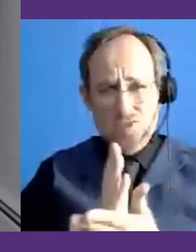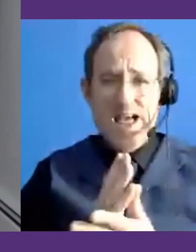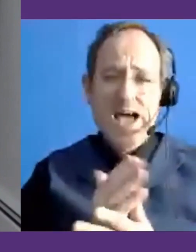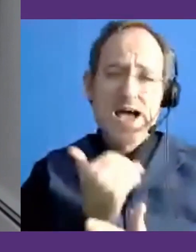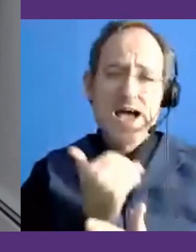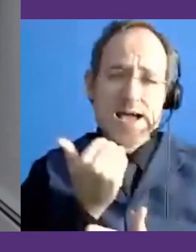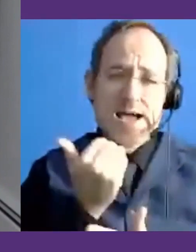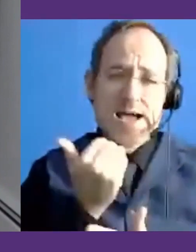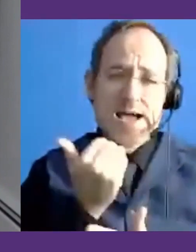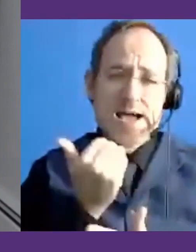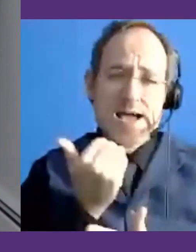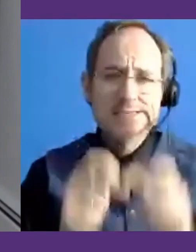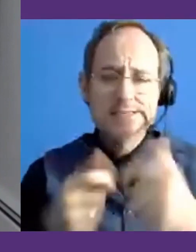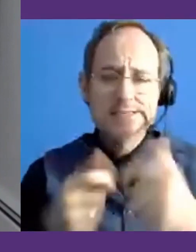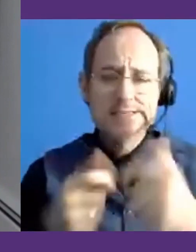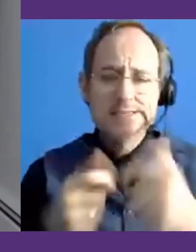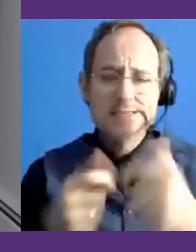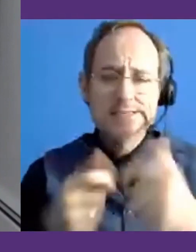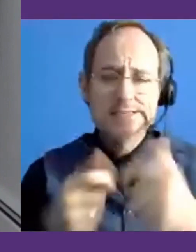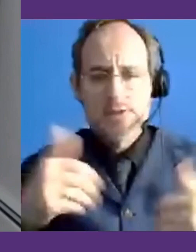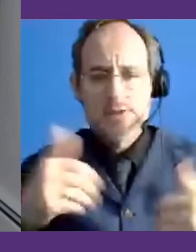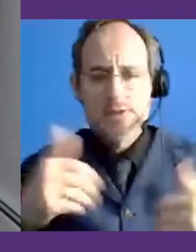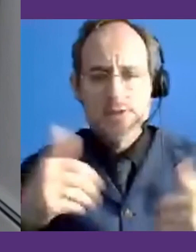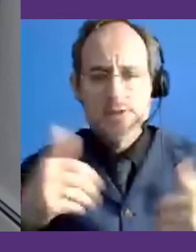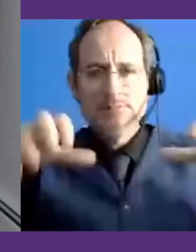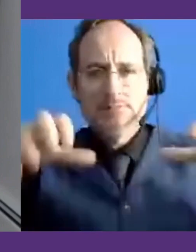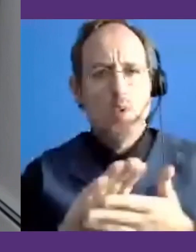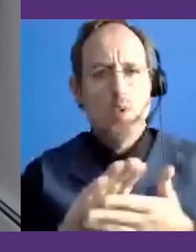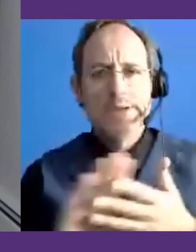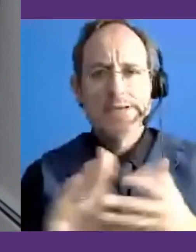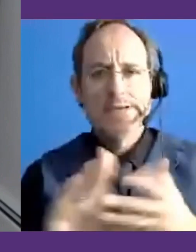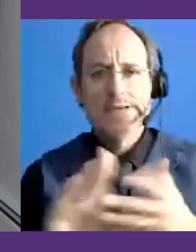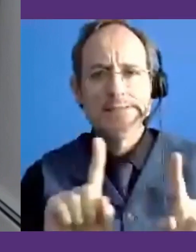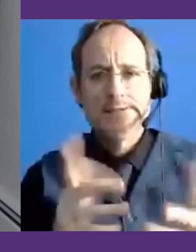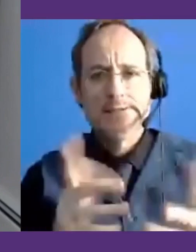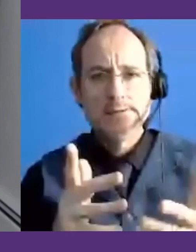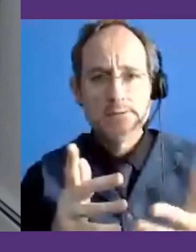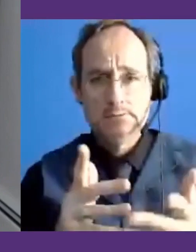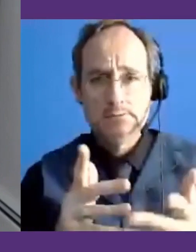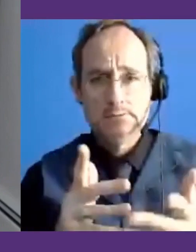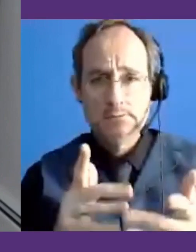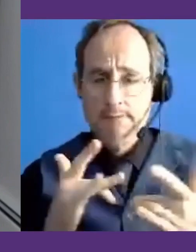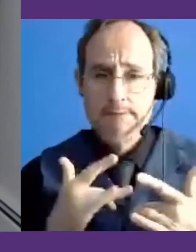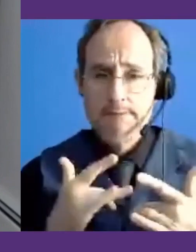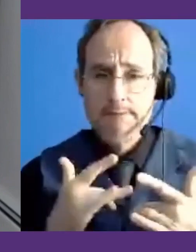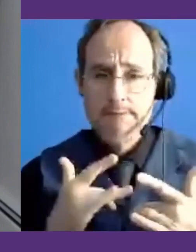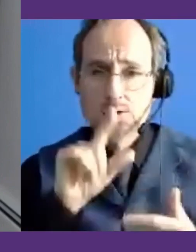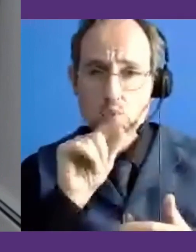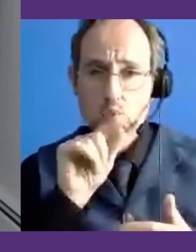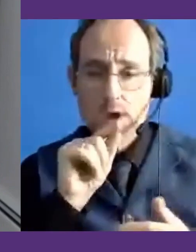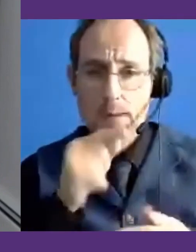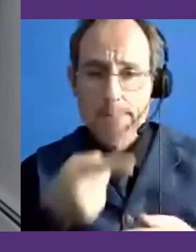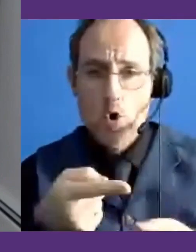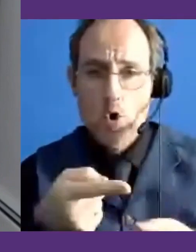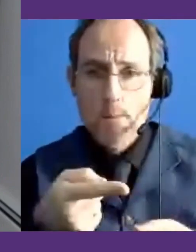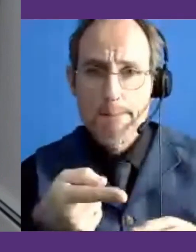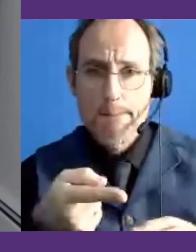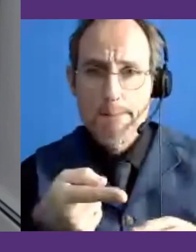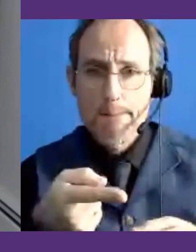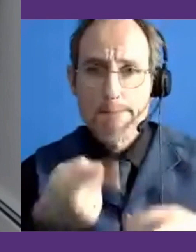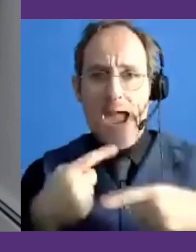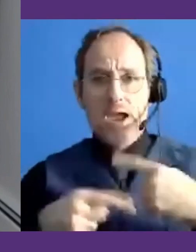mean? And is this a step back, and how his impact can